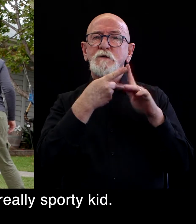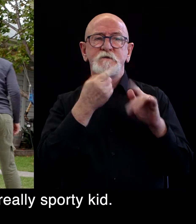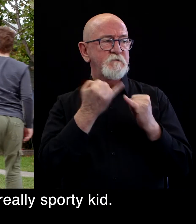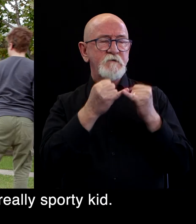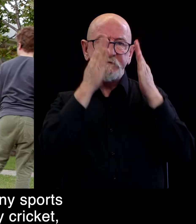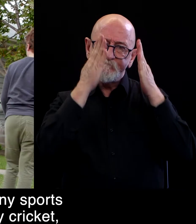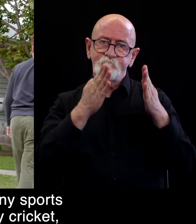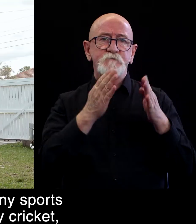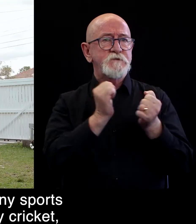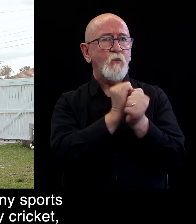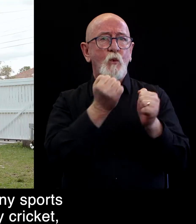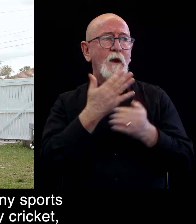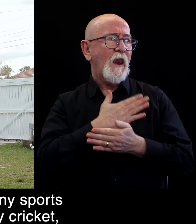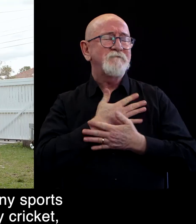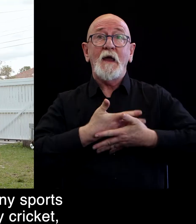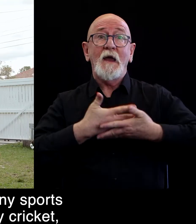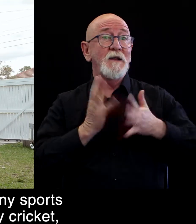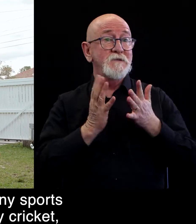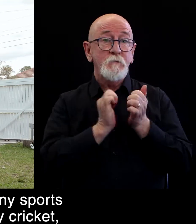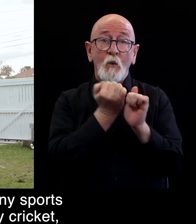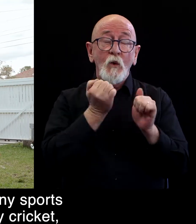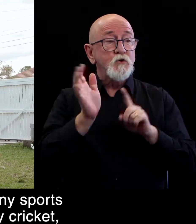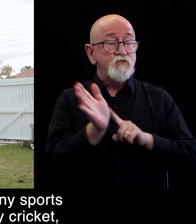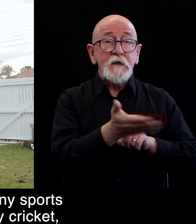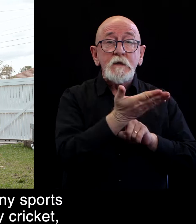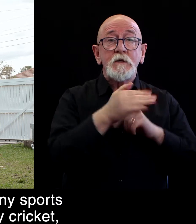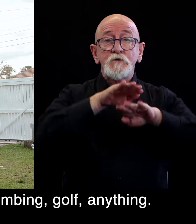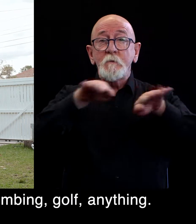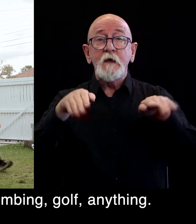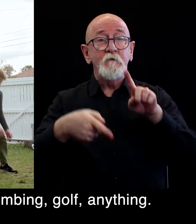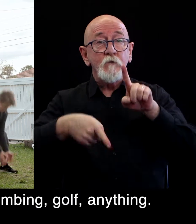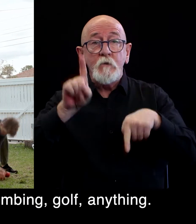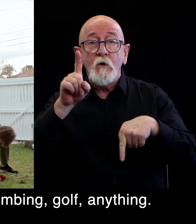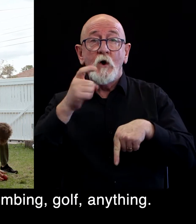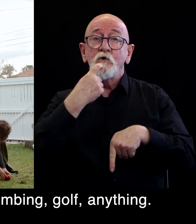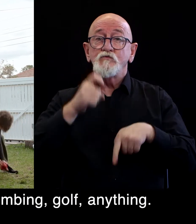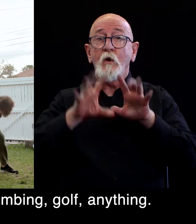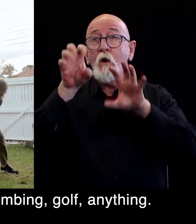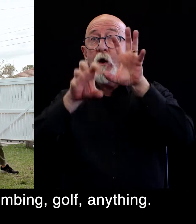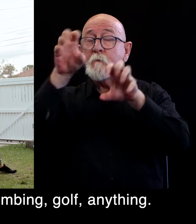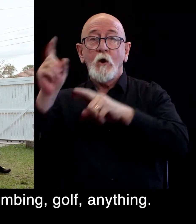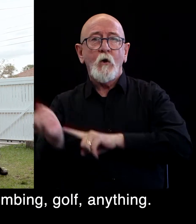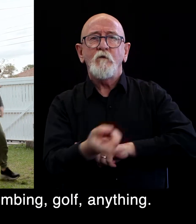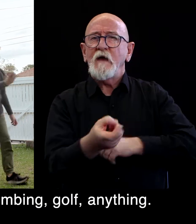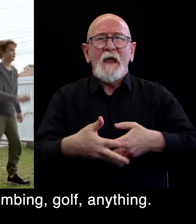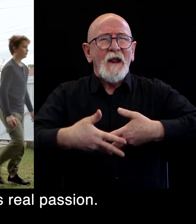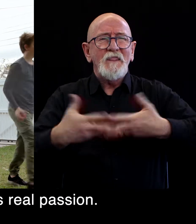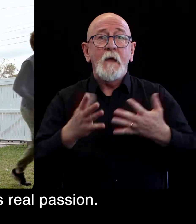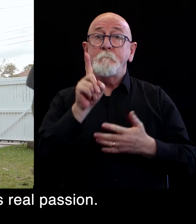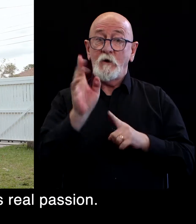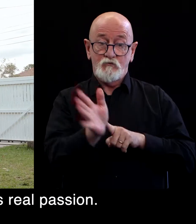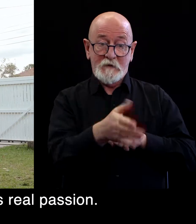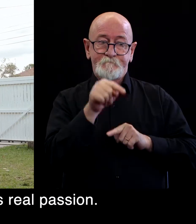really sporty kid. He loves any sports, particularly cricket, swimming, AFL, rock climbing, golf, anything.